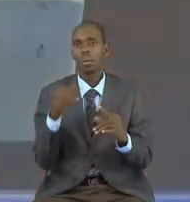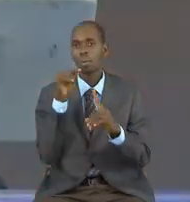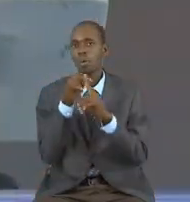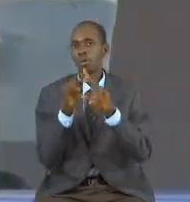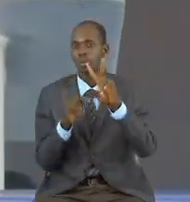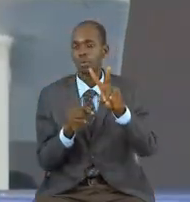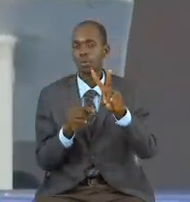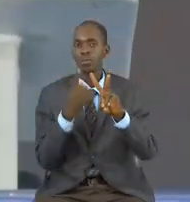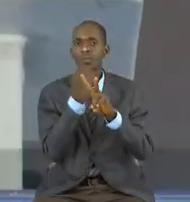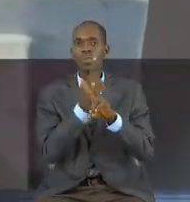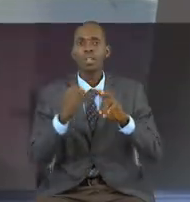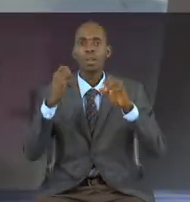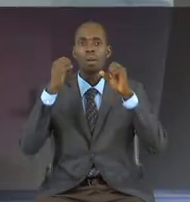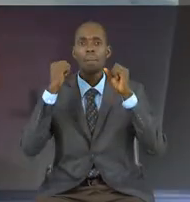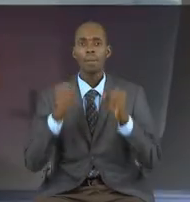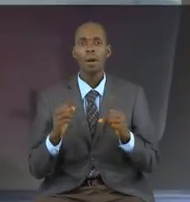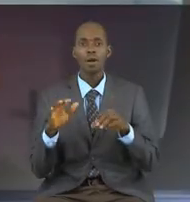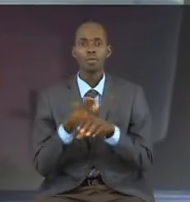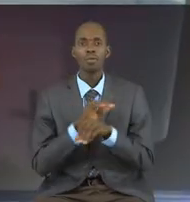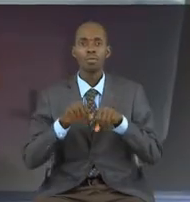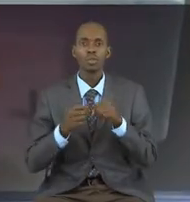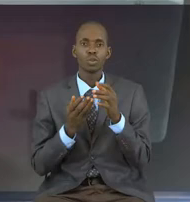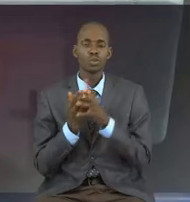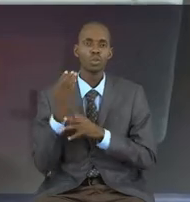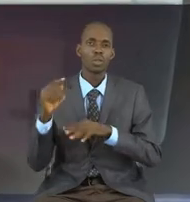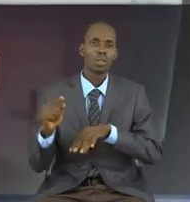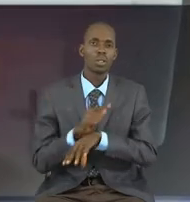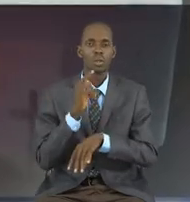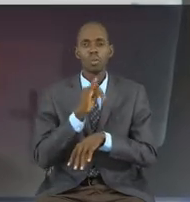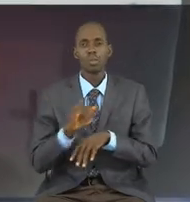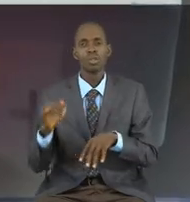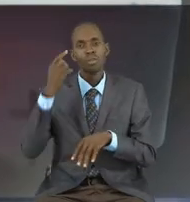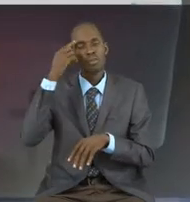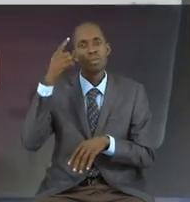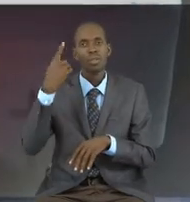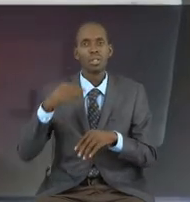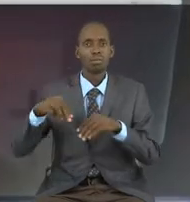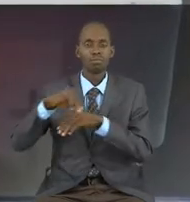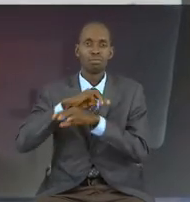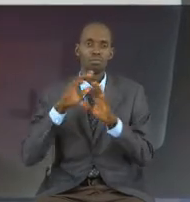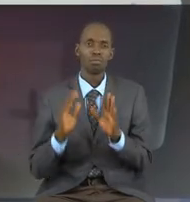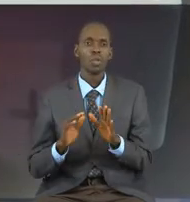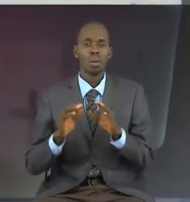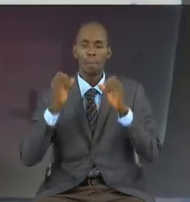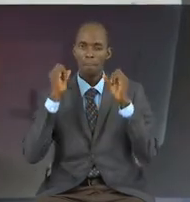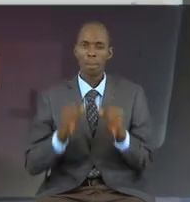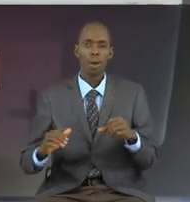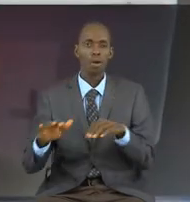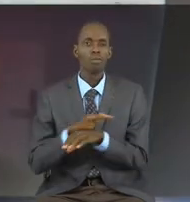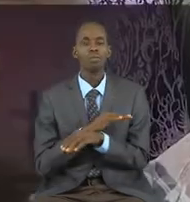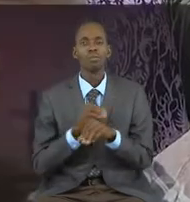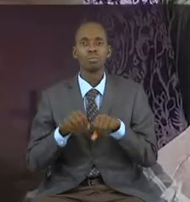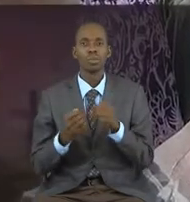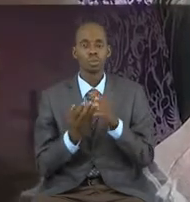powerful breakthrough, laboring for the Master. Powerful breakthrough. Will have a